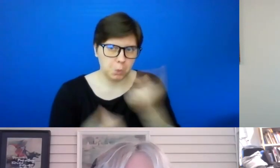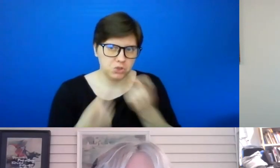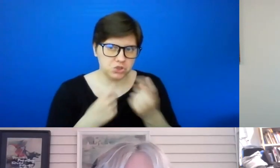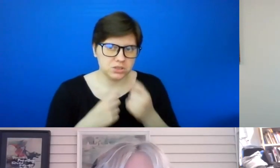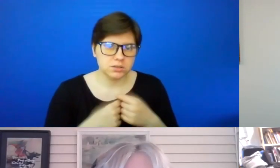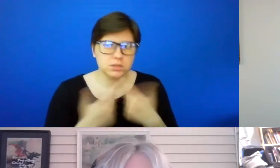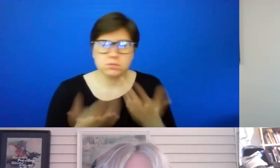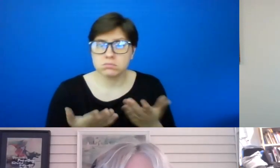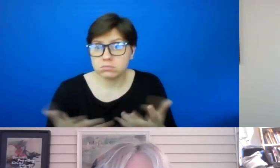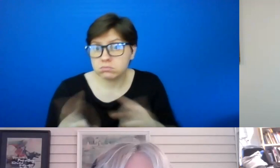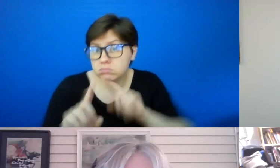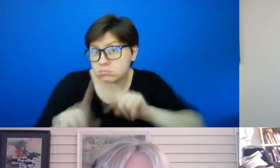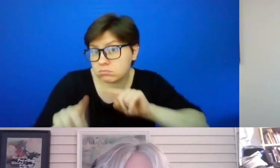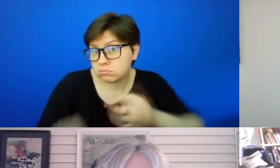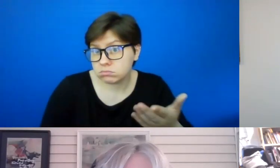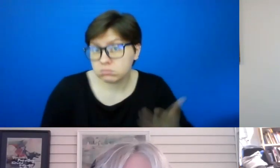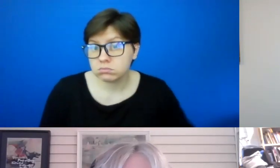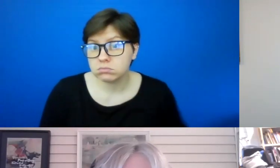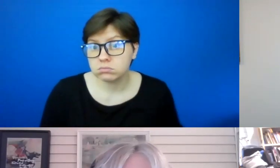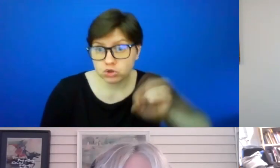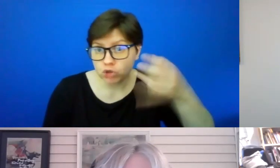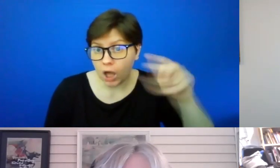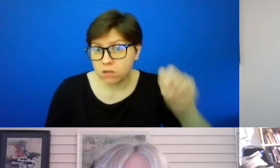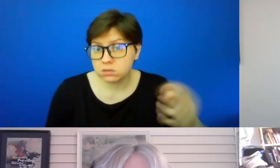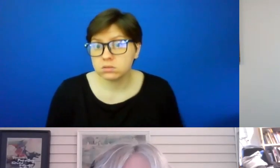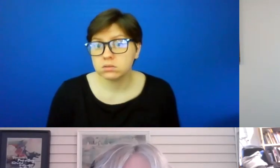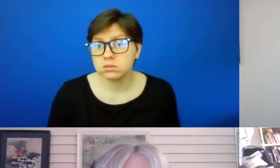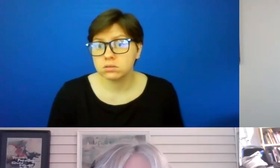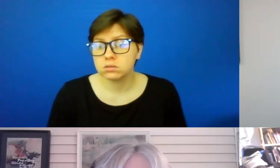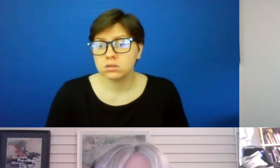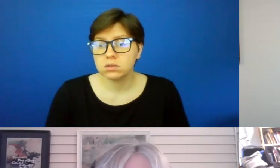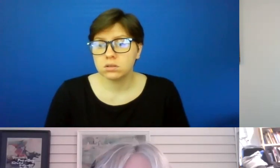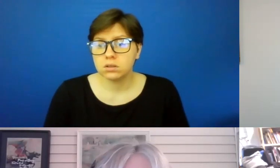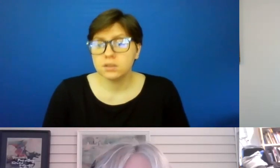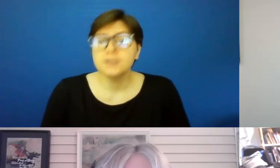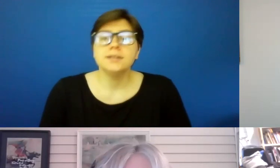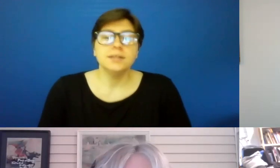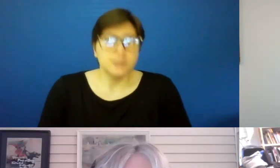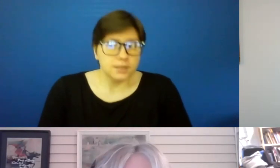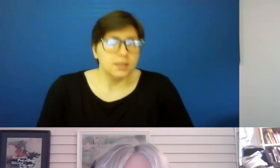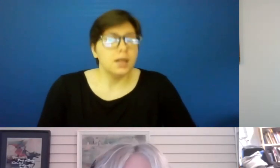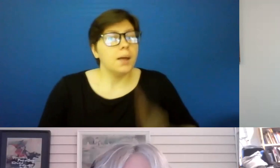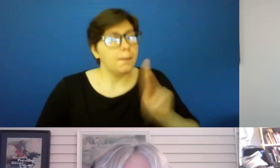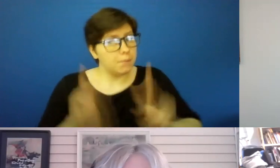What would you want to say about that, those, John? Well, people who feel a lack of